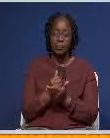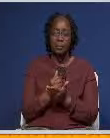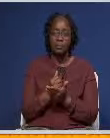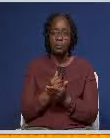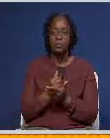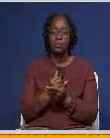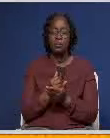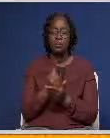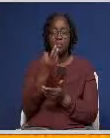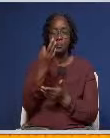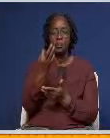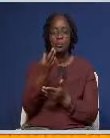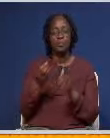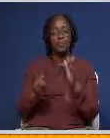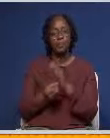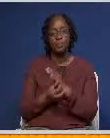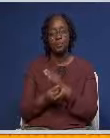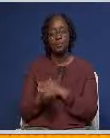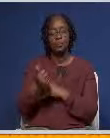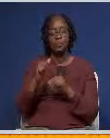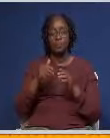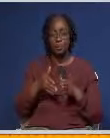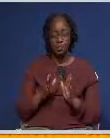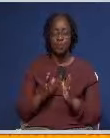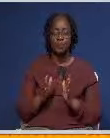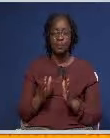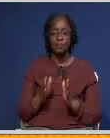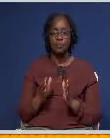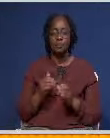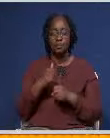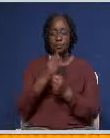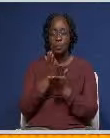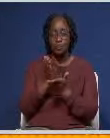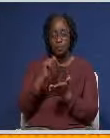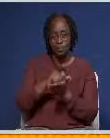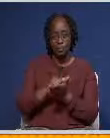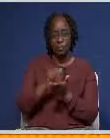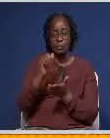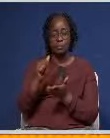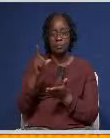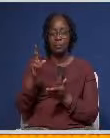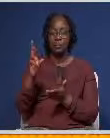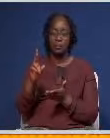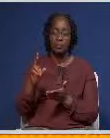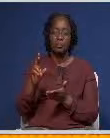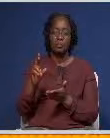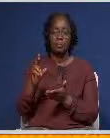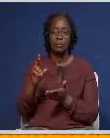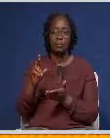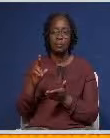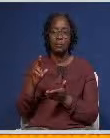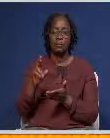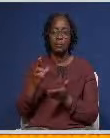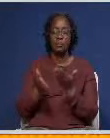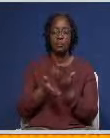judiciary. And three, explain any measures put in place to ensure that NDR mechanisms are sensitive